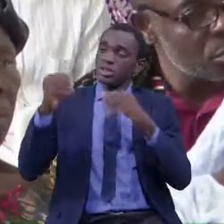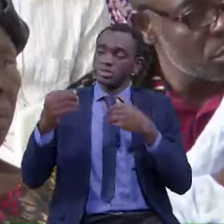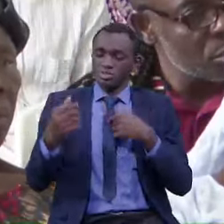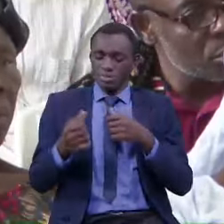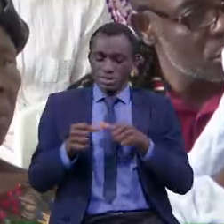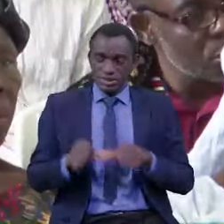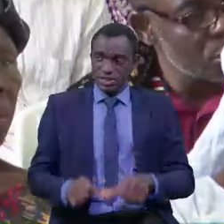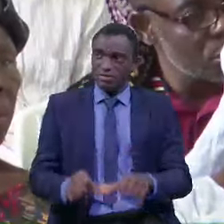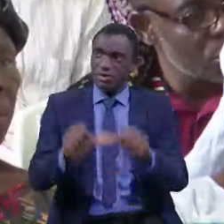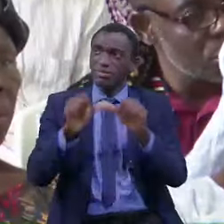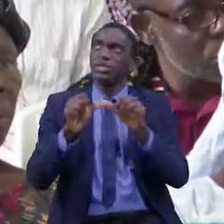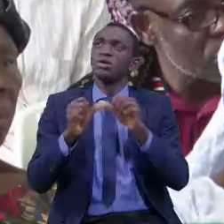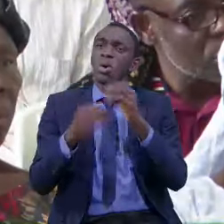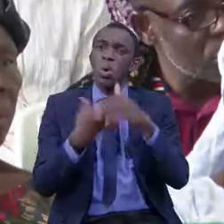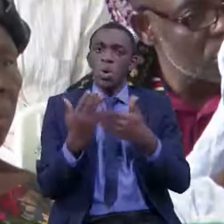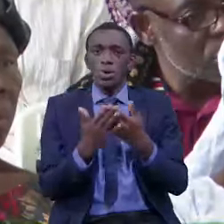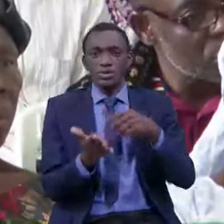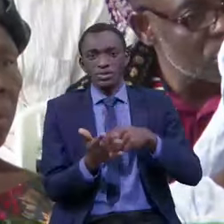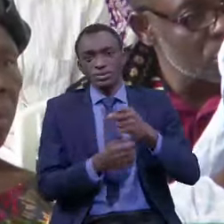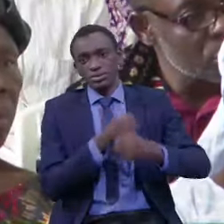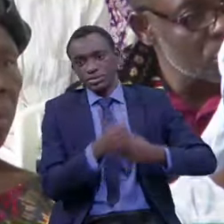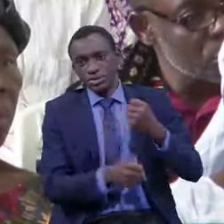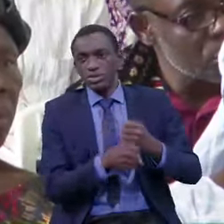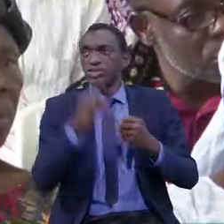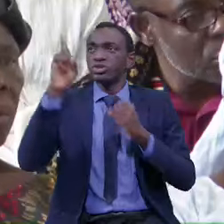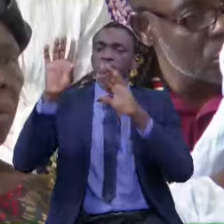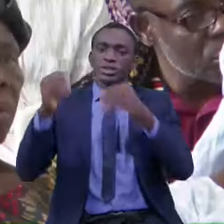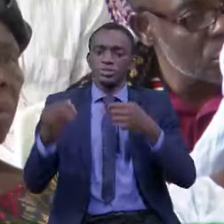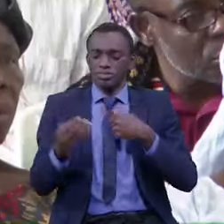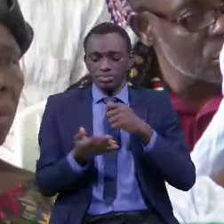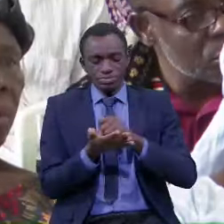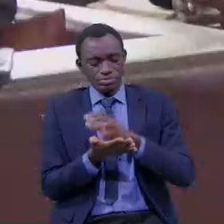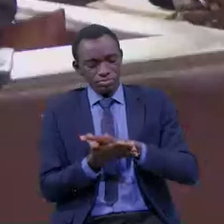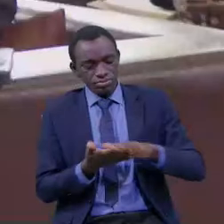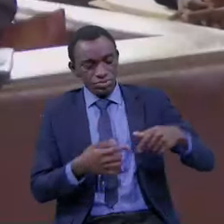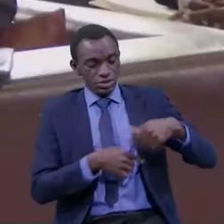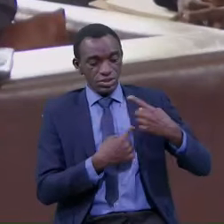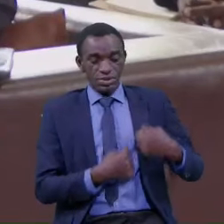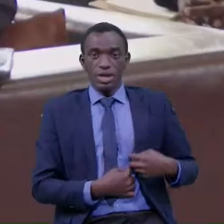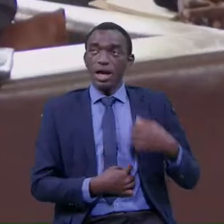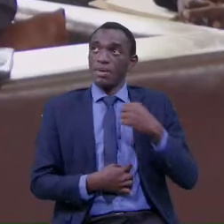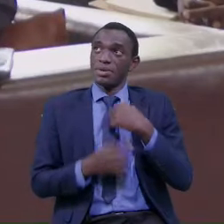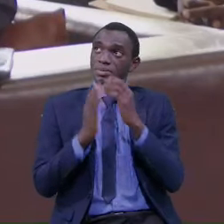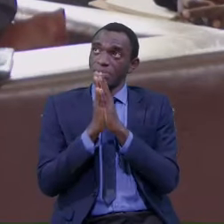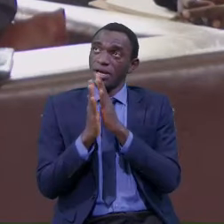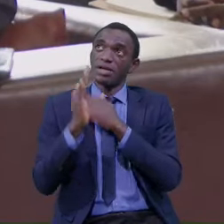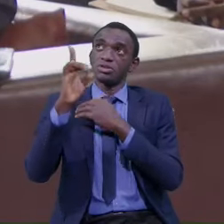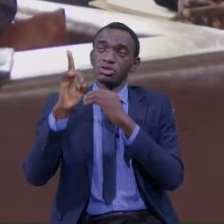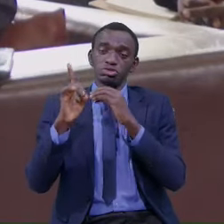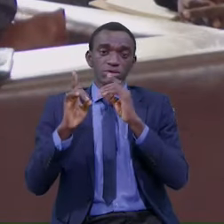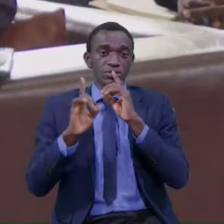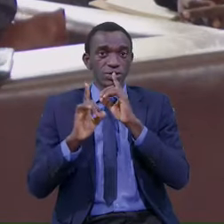years. You have given me sanctification. As I prayed, I trusted you. And then in the suffering